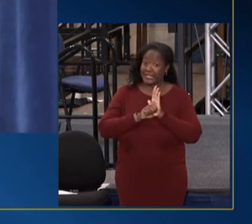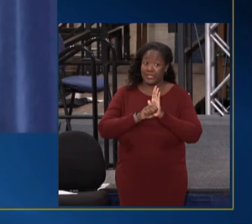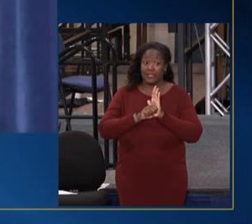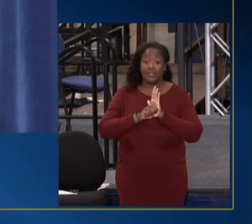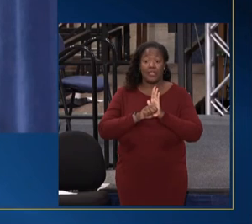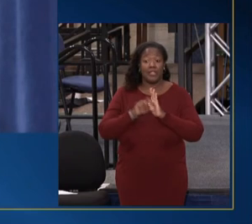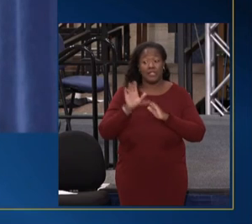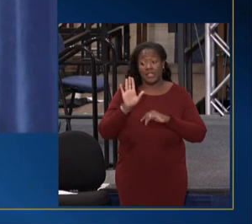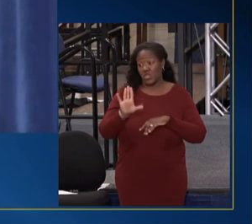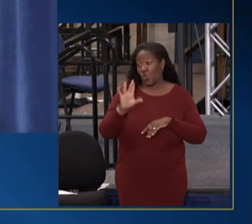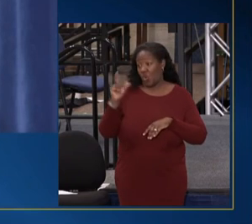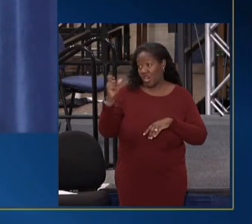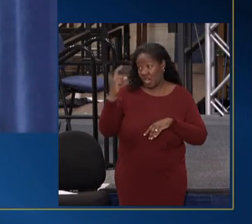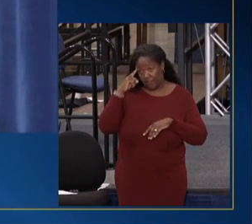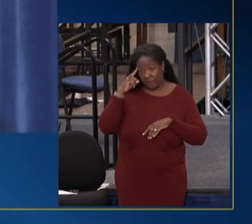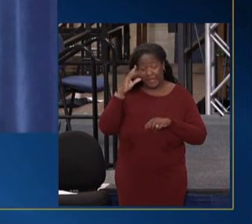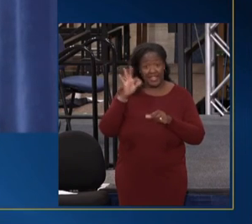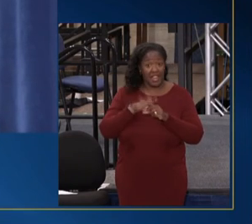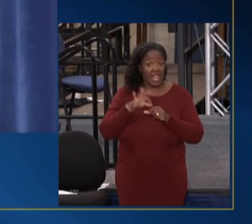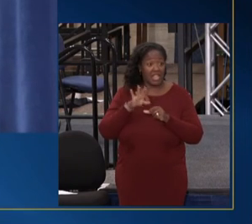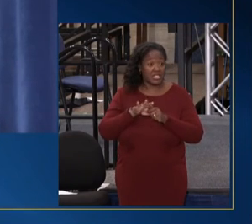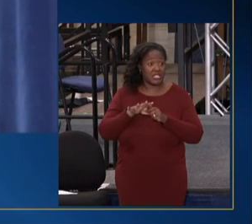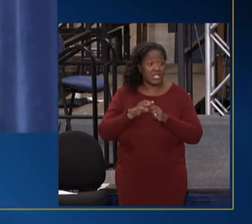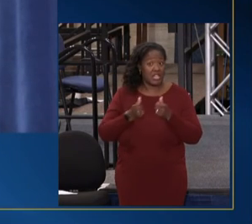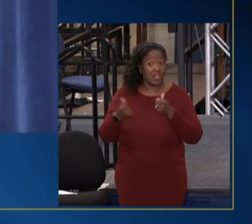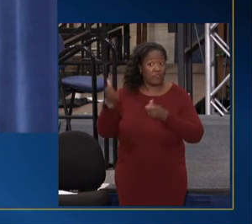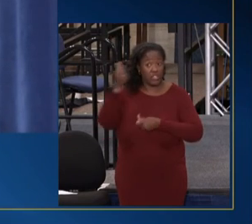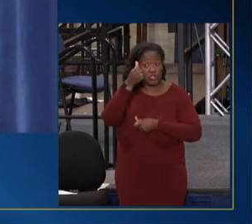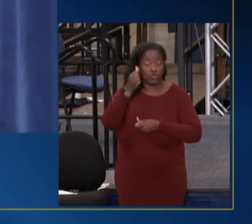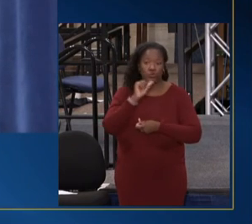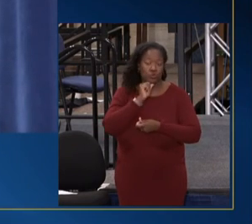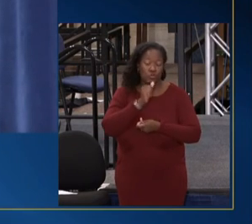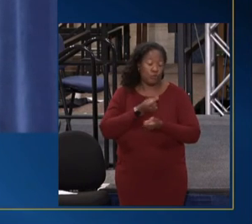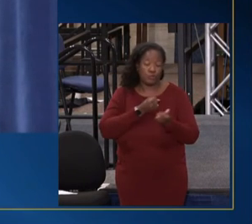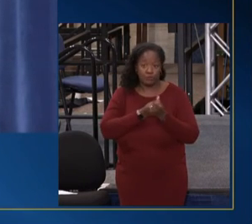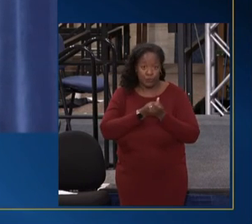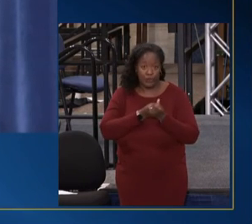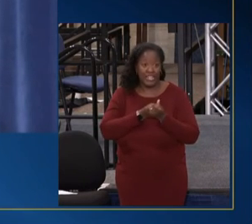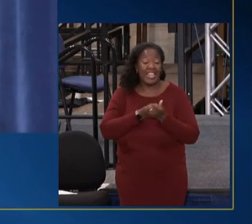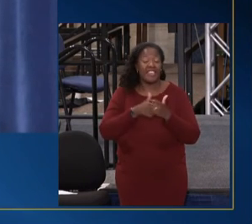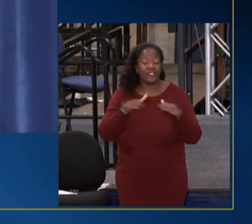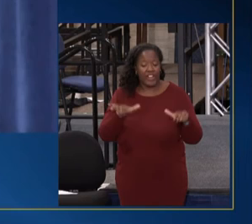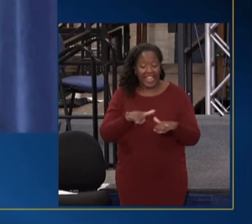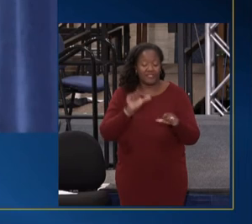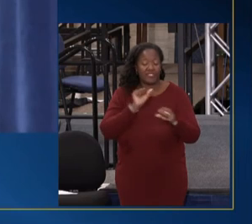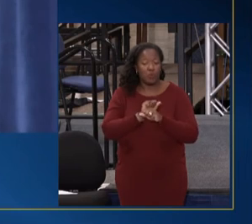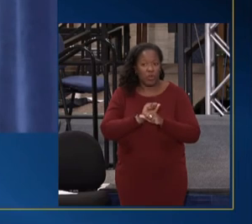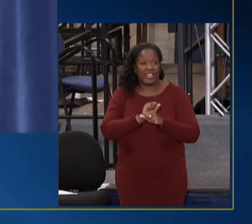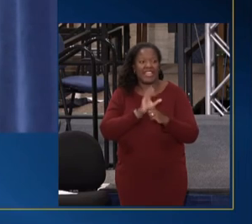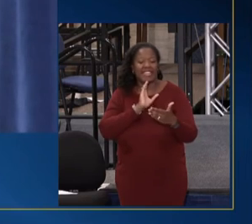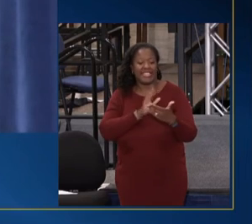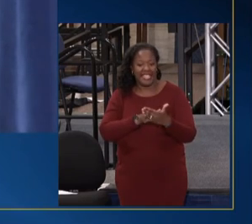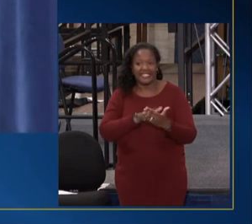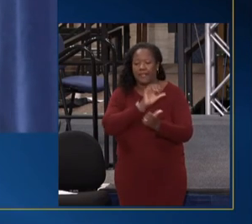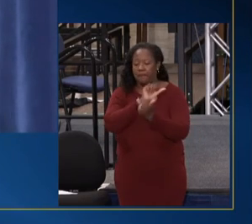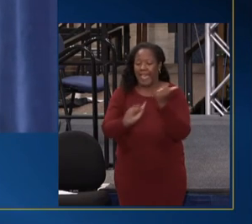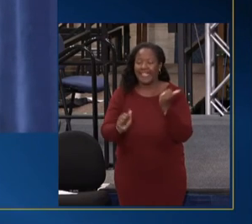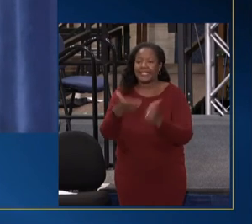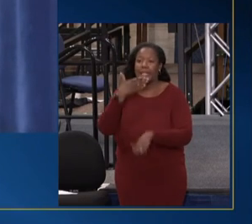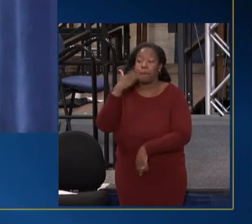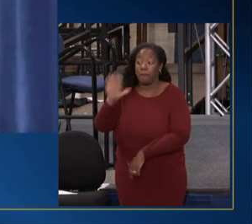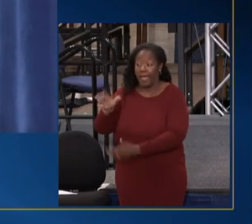your government and elected officials don't support you and are actively working against you, passing bad